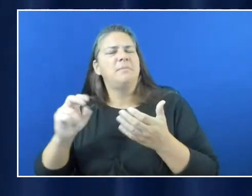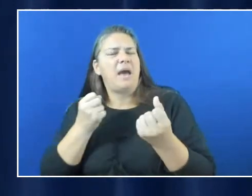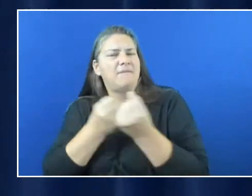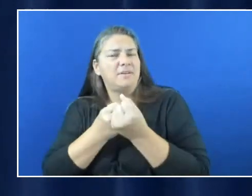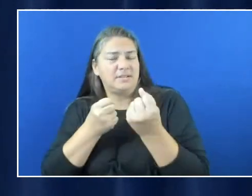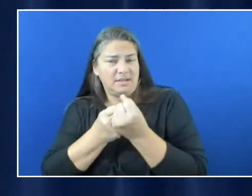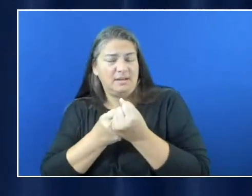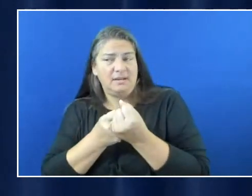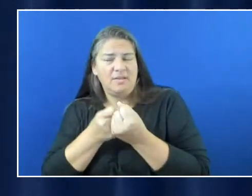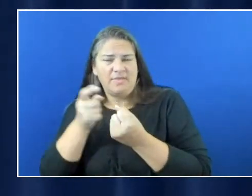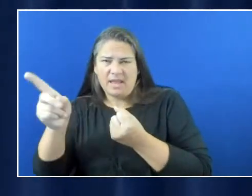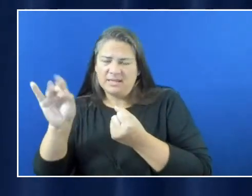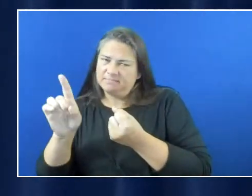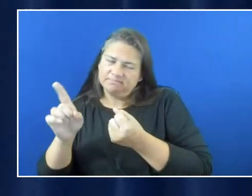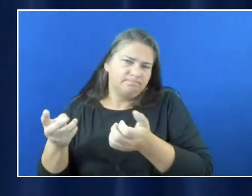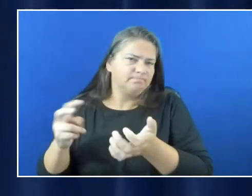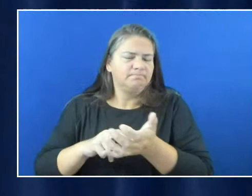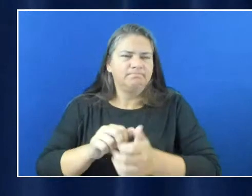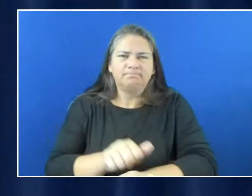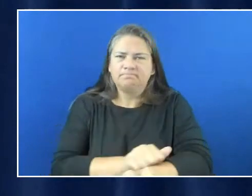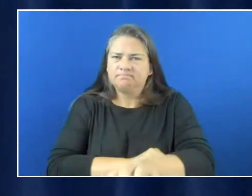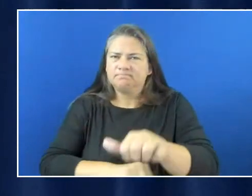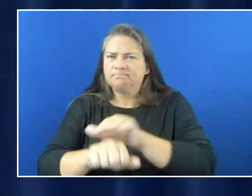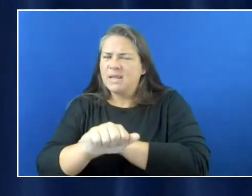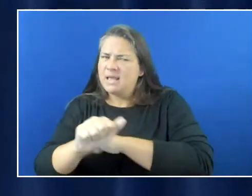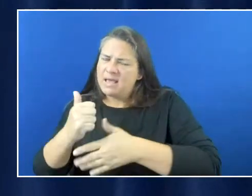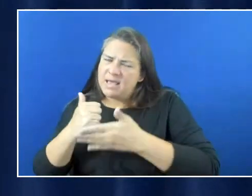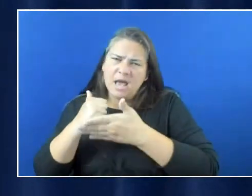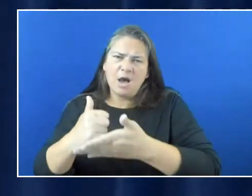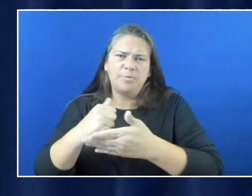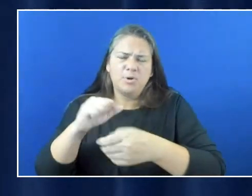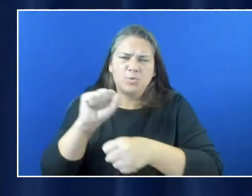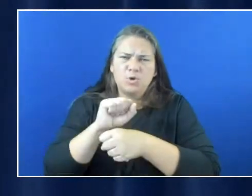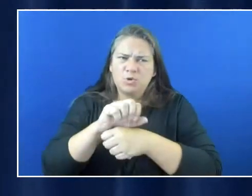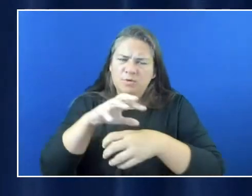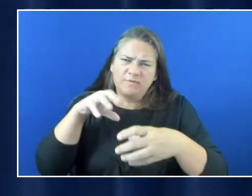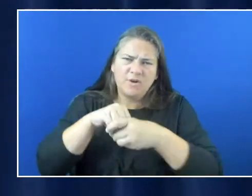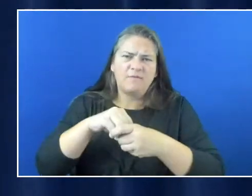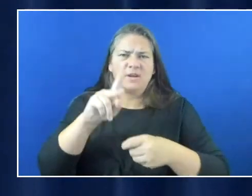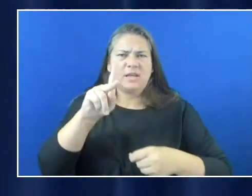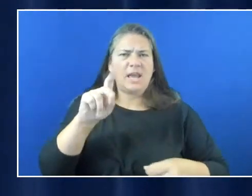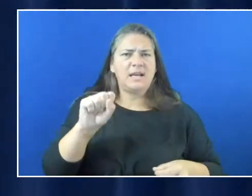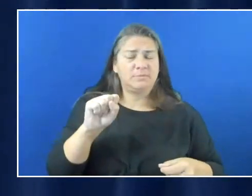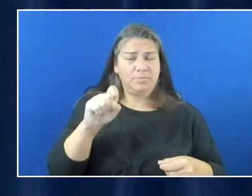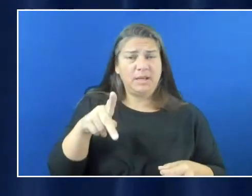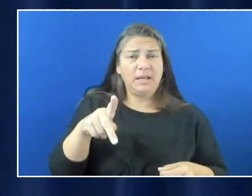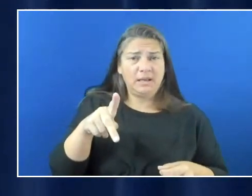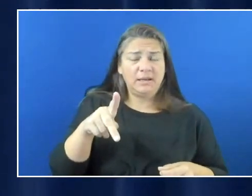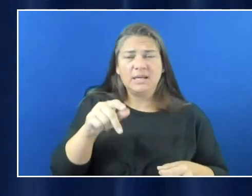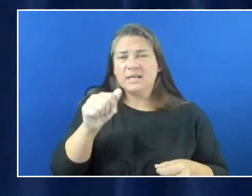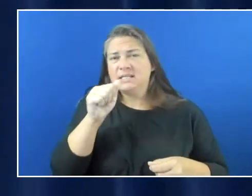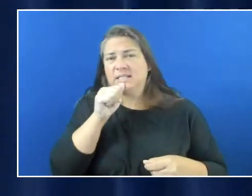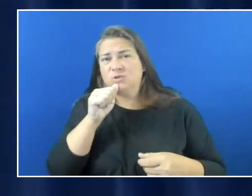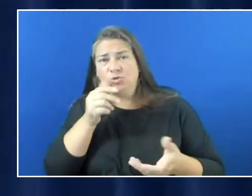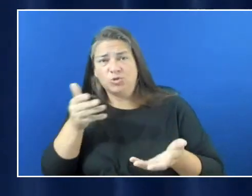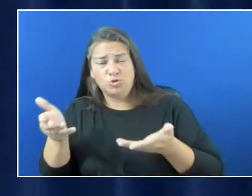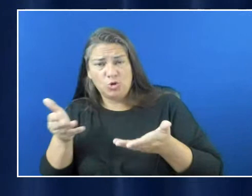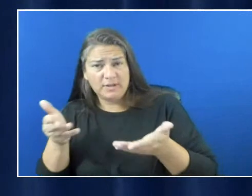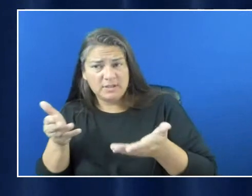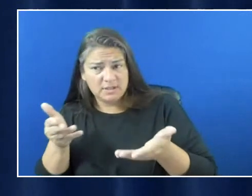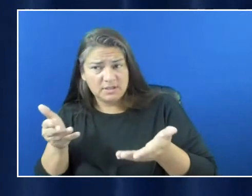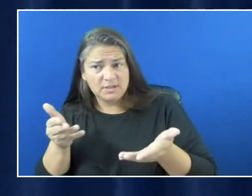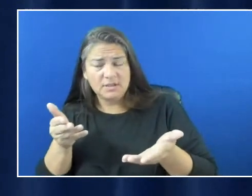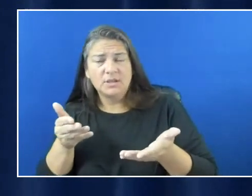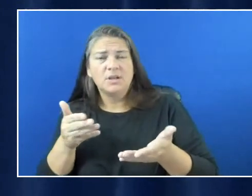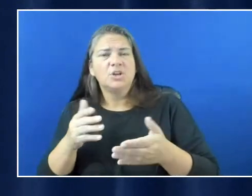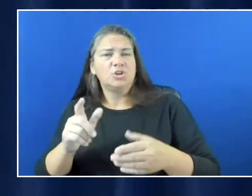to help with this monumental effort, working with the Kentucky State Police, Secret Service, sheriff's offices,